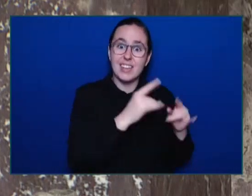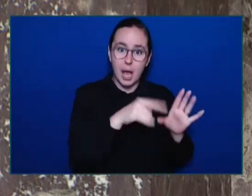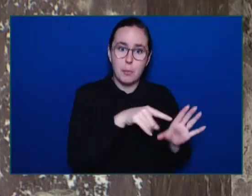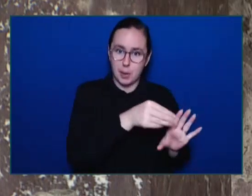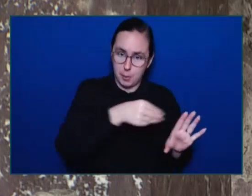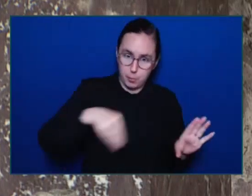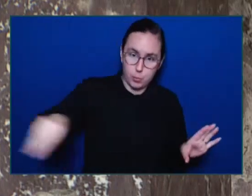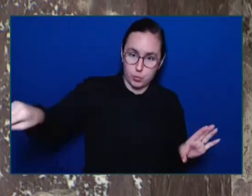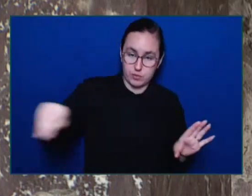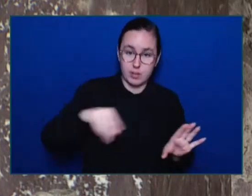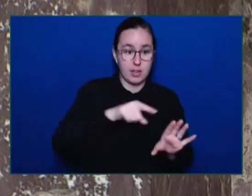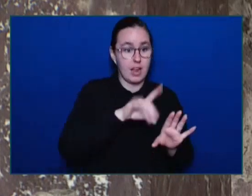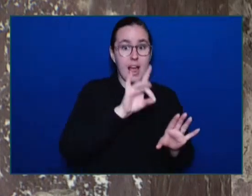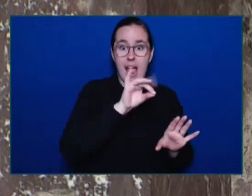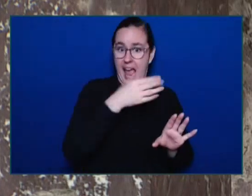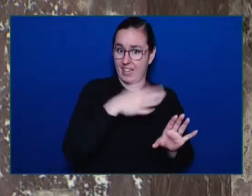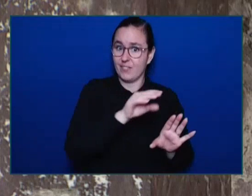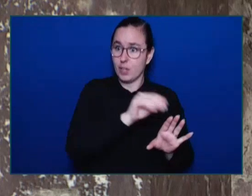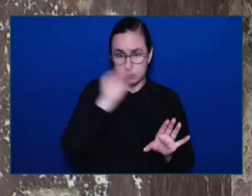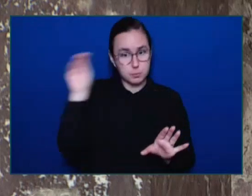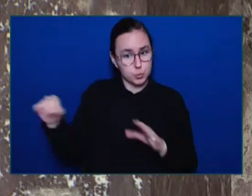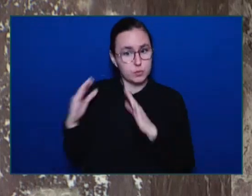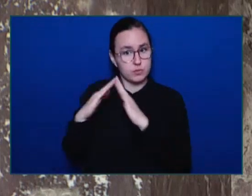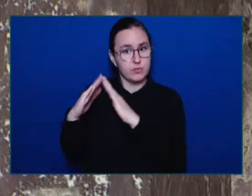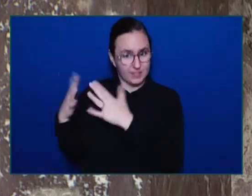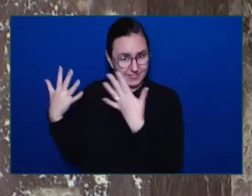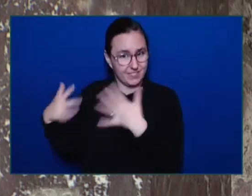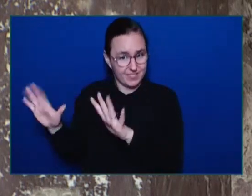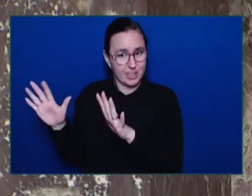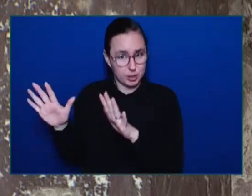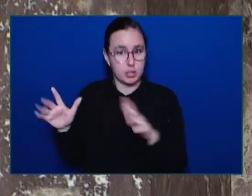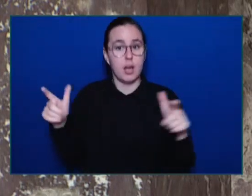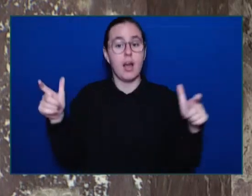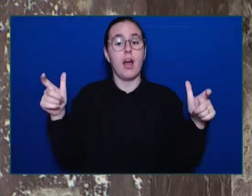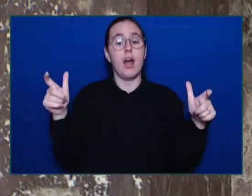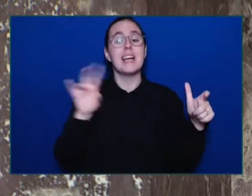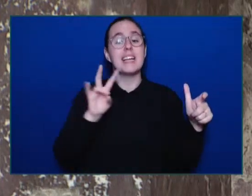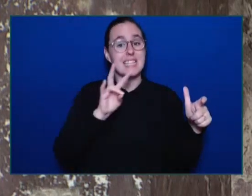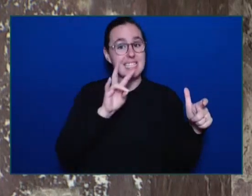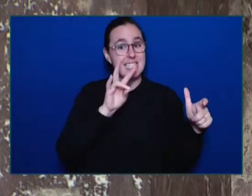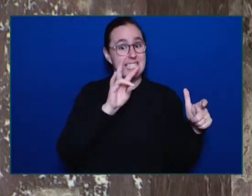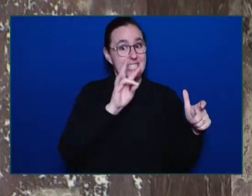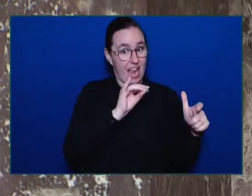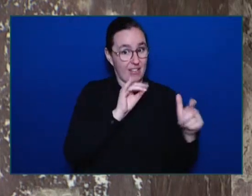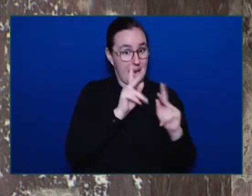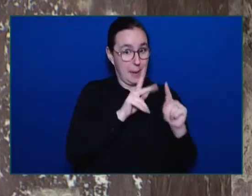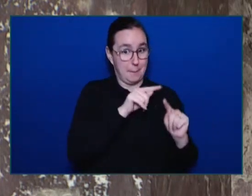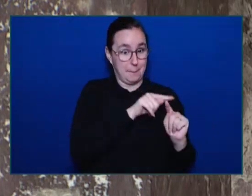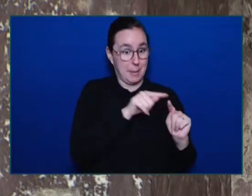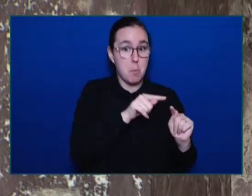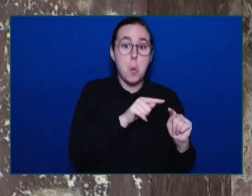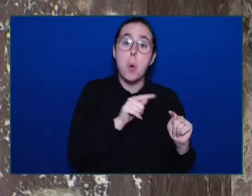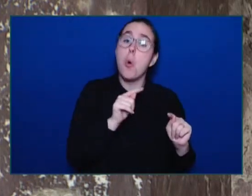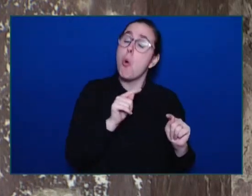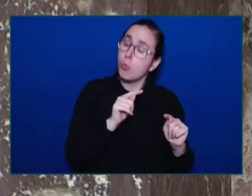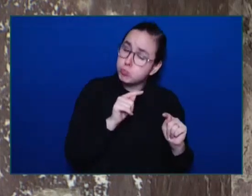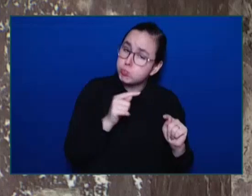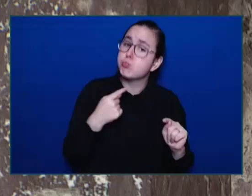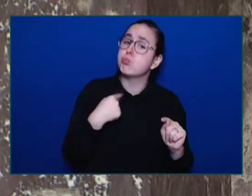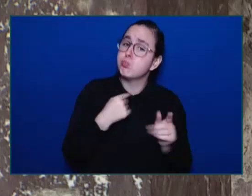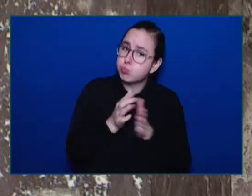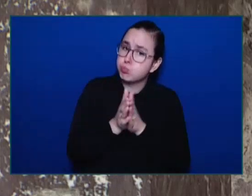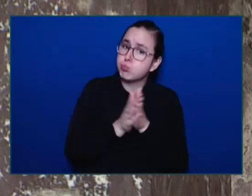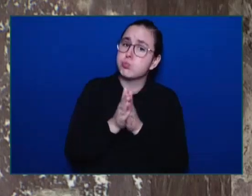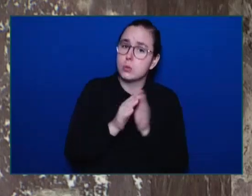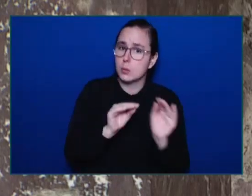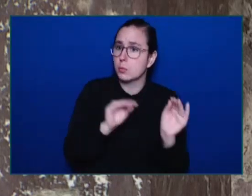people that said that they would be interested in housing. We have shelter spaces open. I've been getting reports that people have been